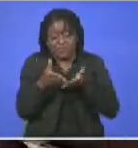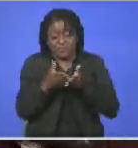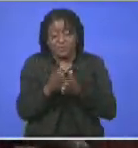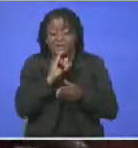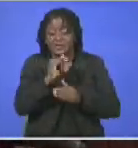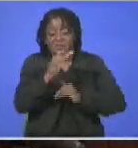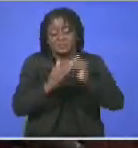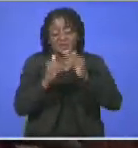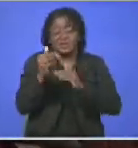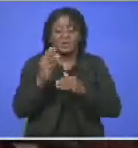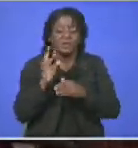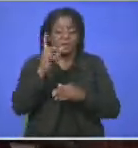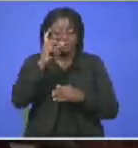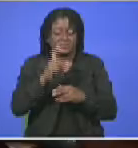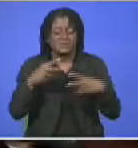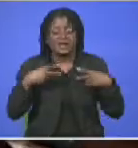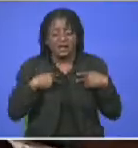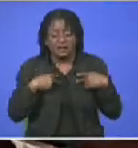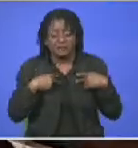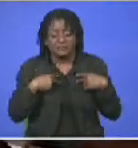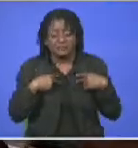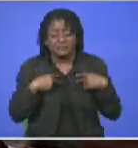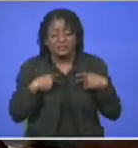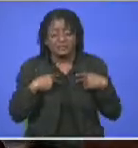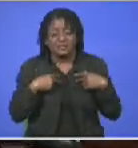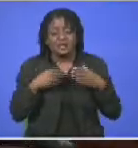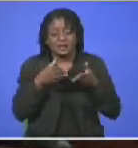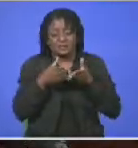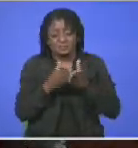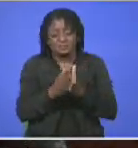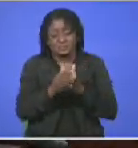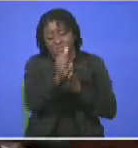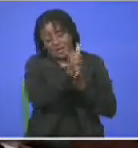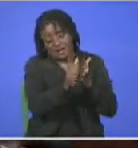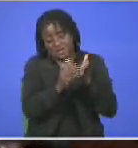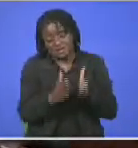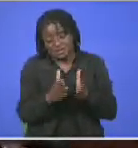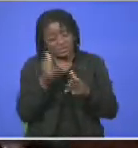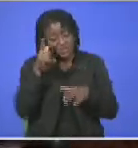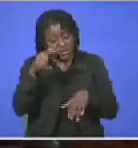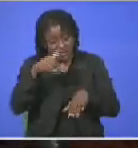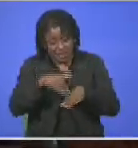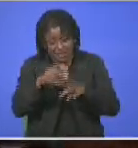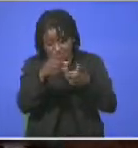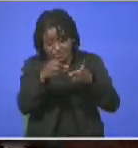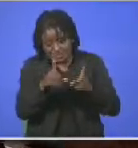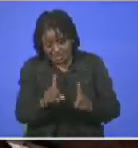do have a naval architect who's going to look at those designs to ascertain that those designs are actually safe.